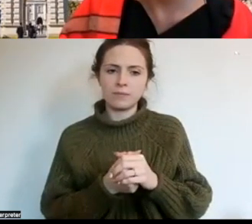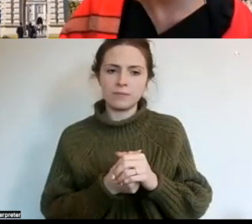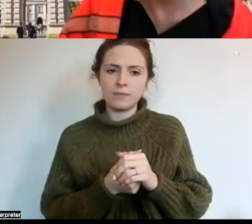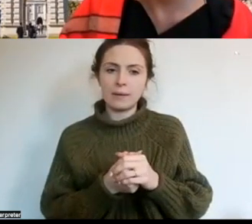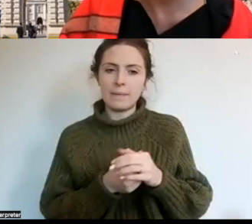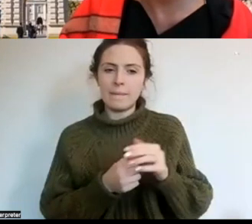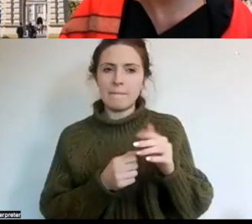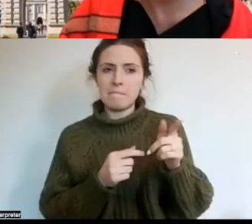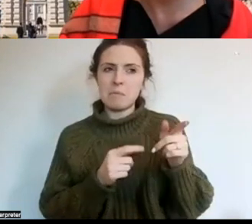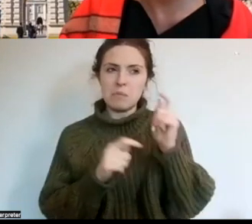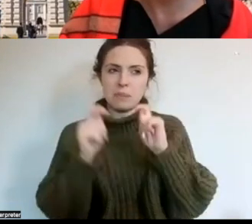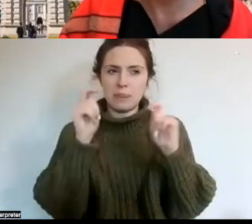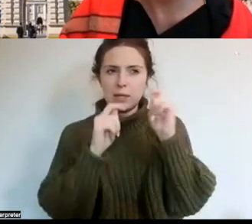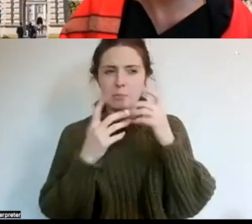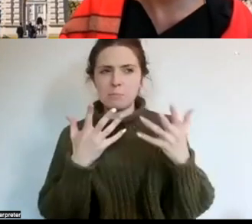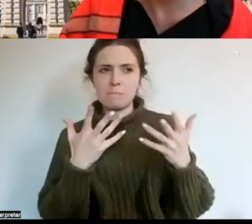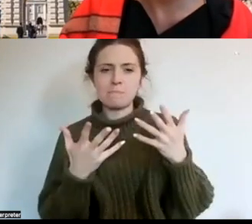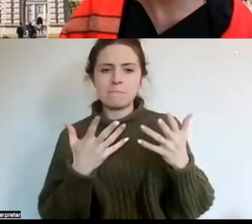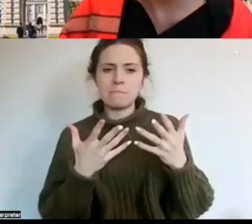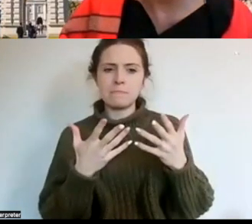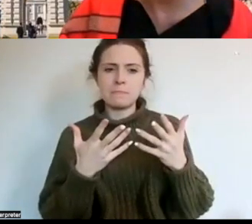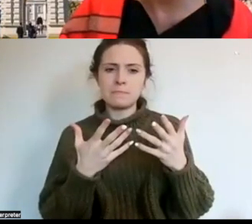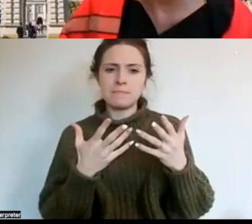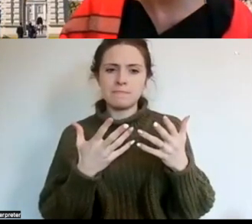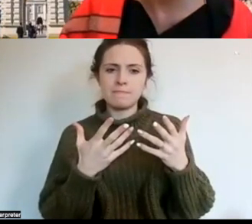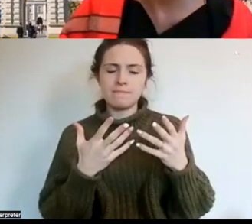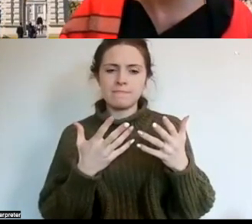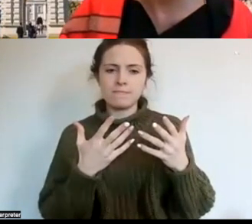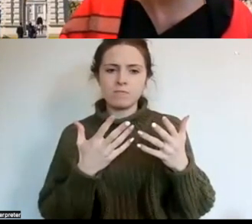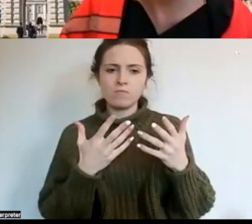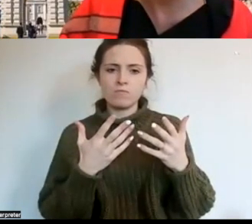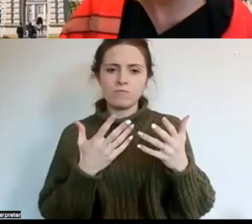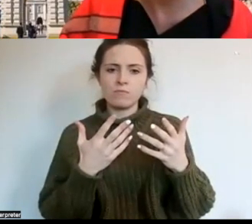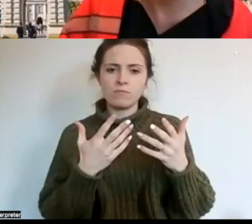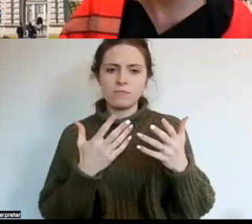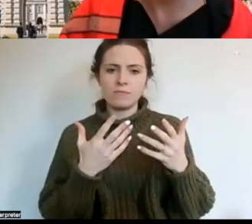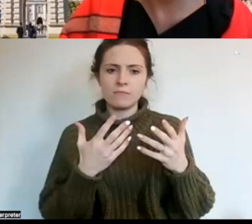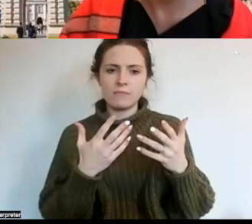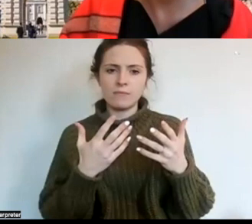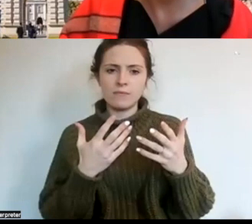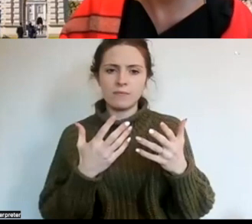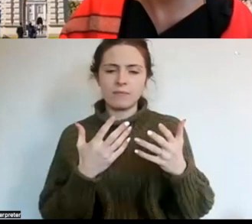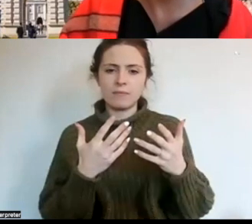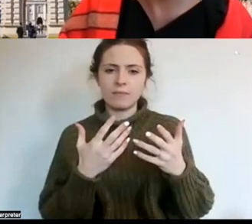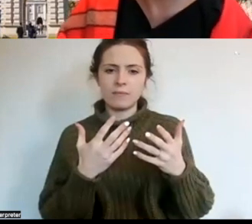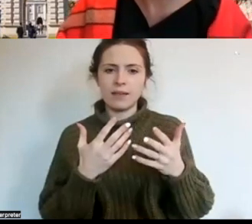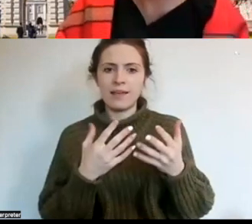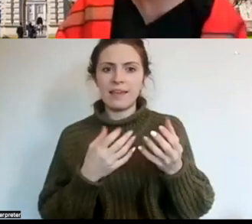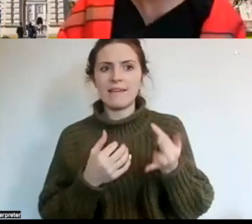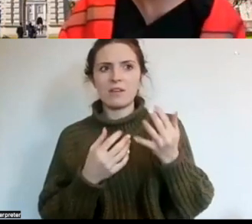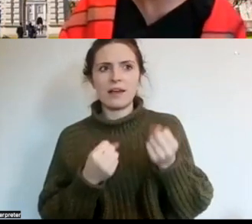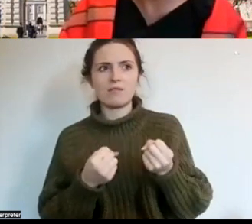maybe looking at how maybe rigid sort of rostering was actually detrimental to